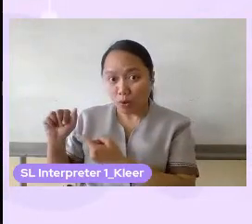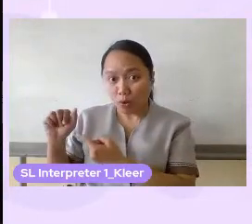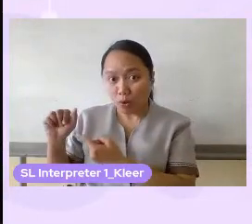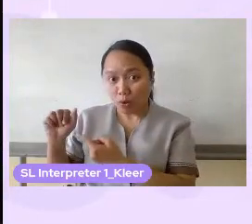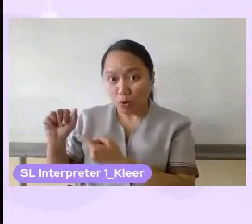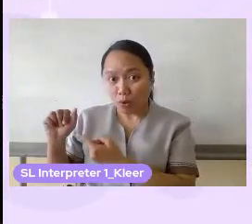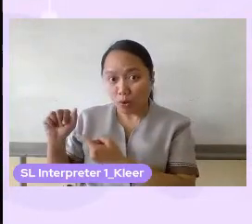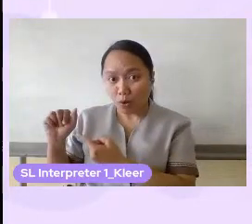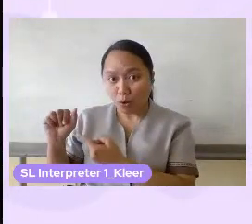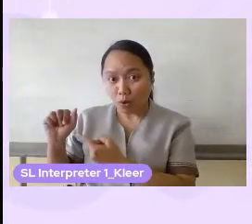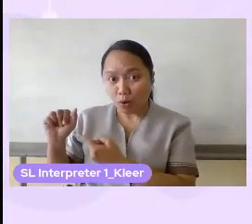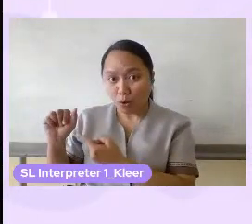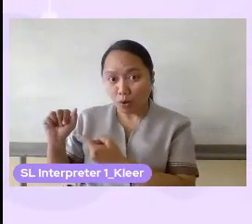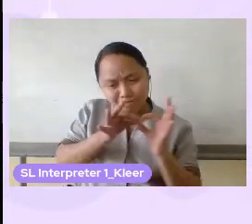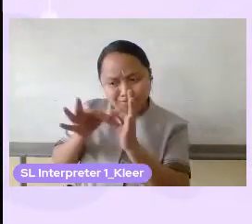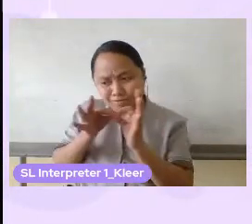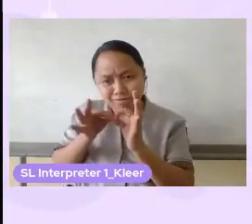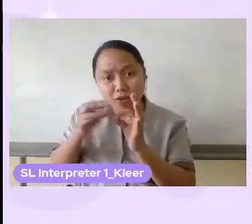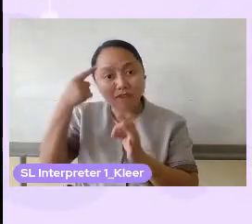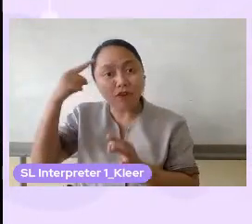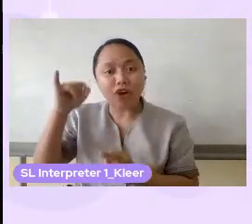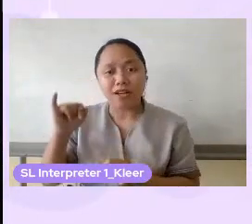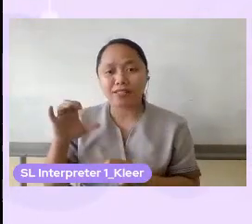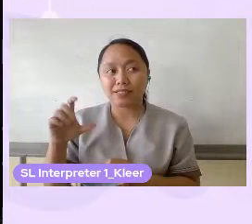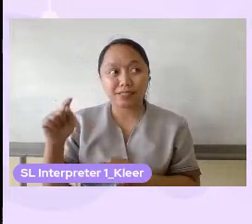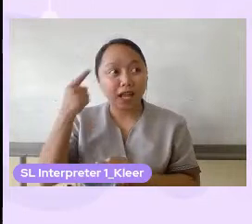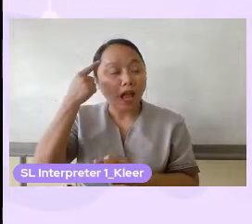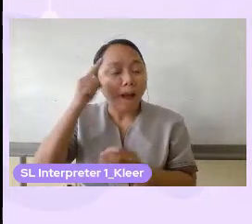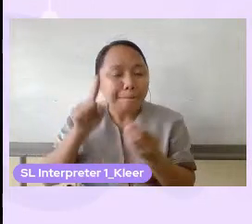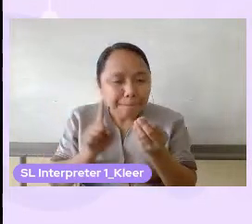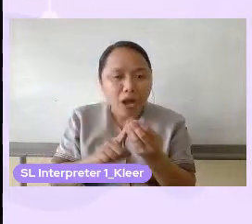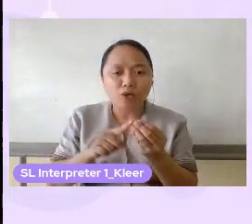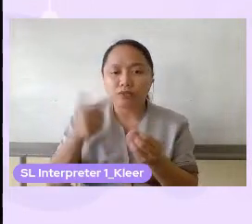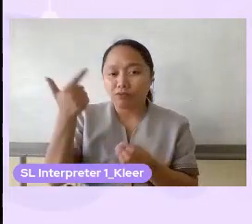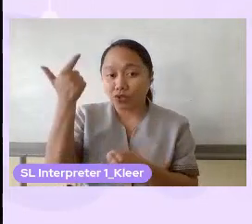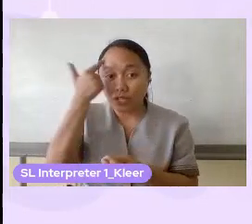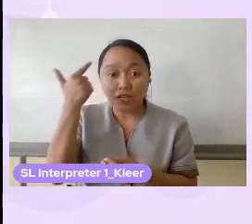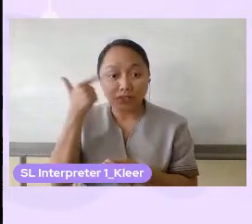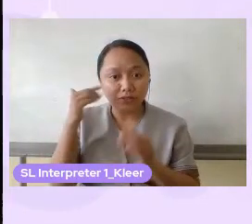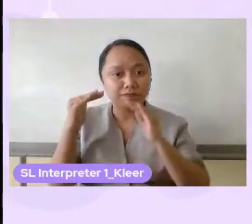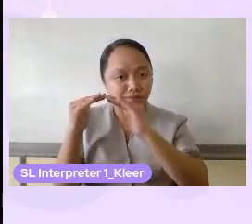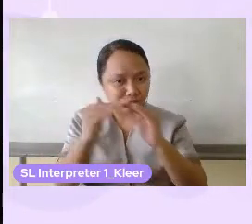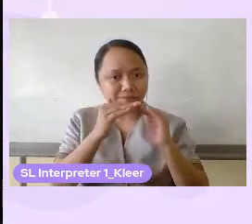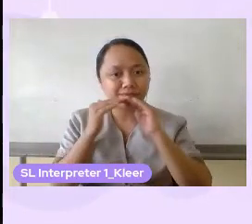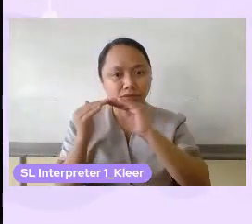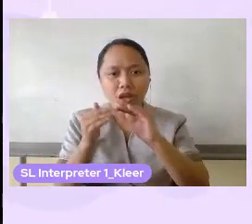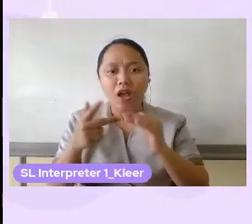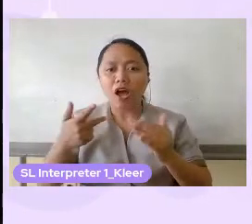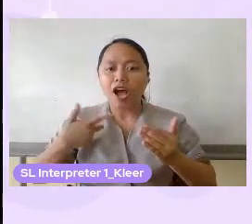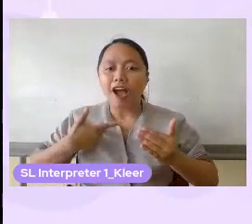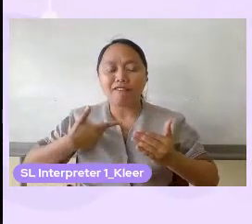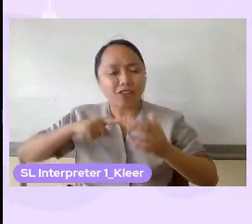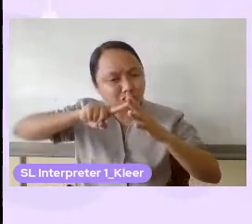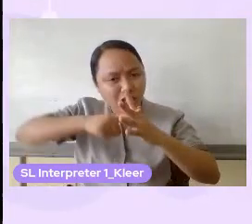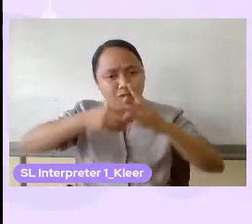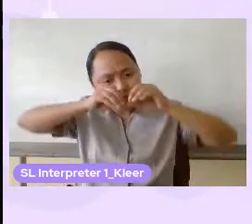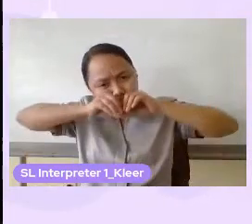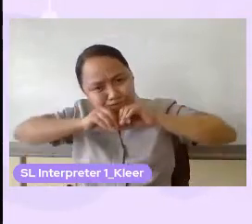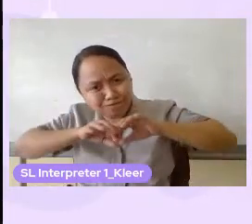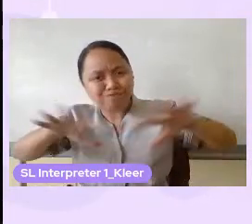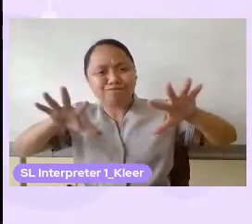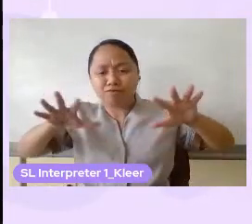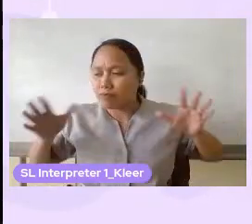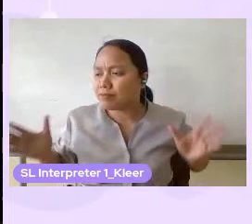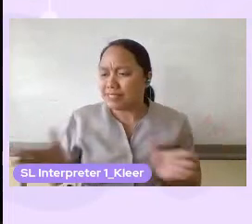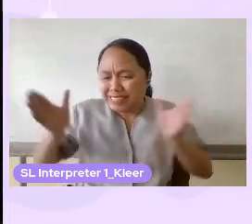the role of ICTs to advance gender equality. And gagawin po nating springboard din itong DIWA para ma-push ang